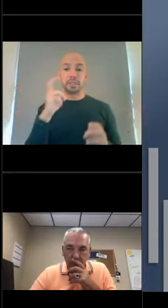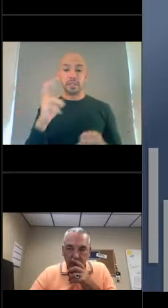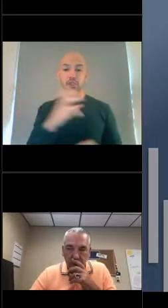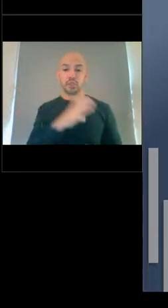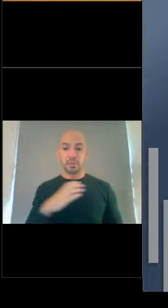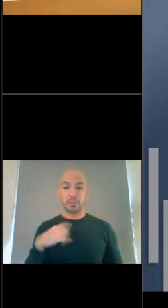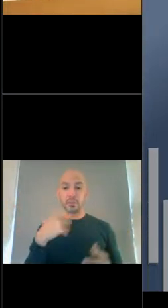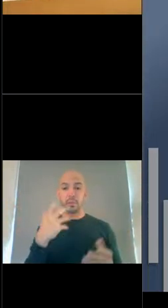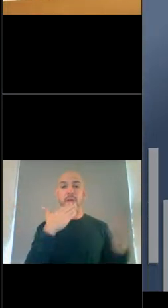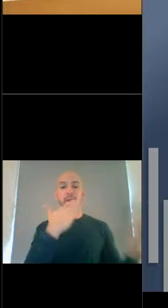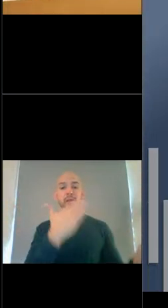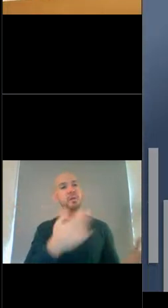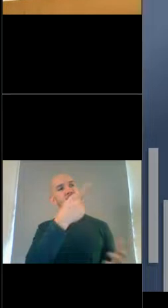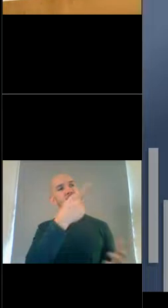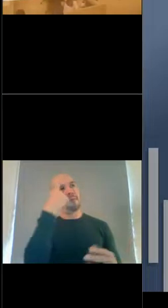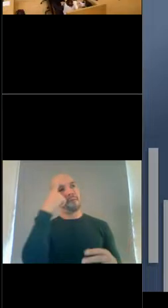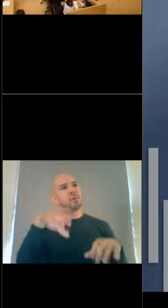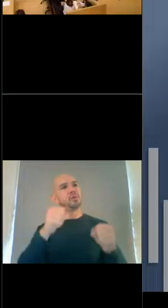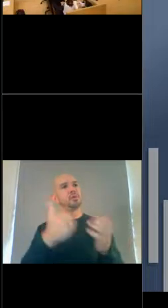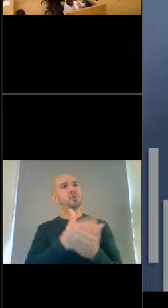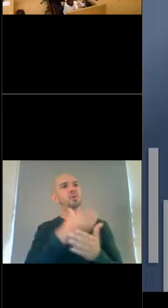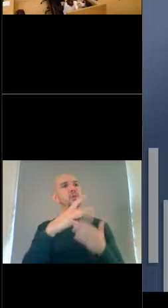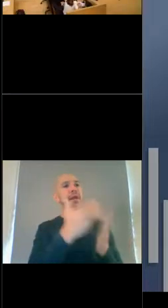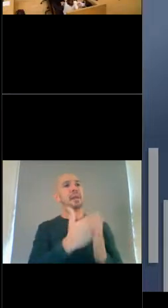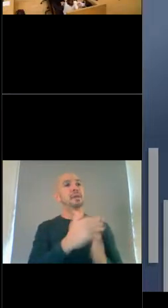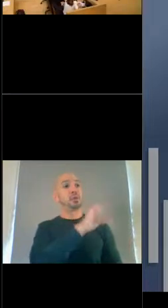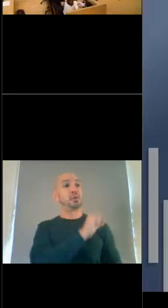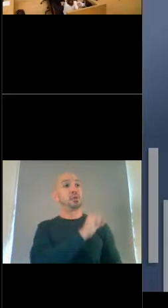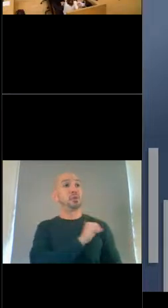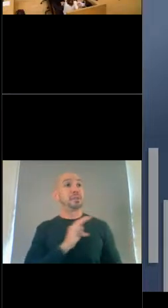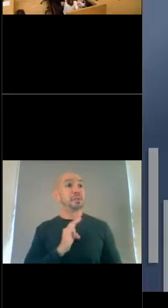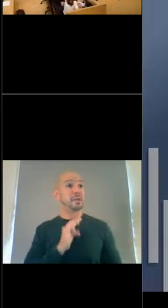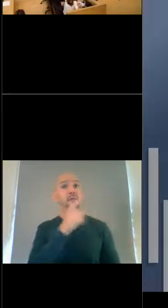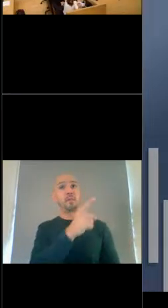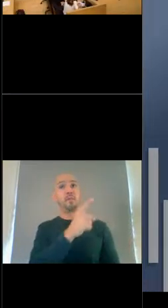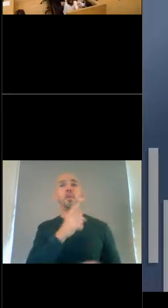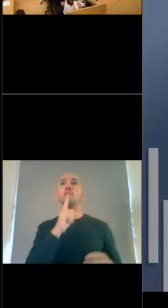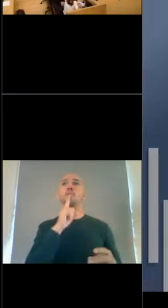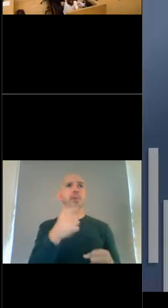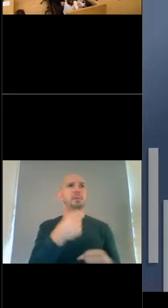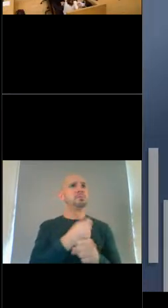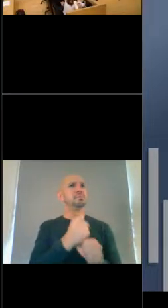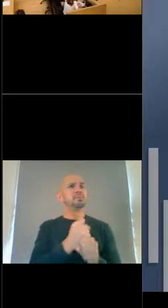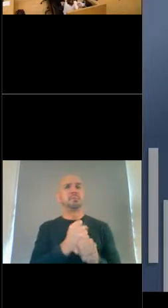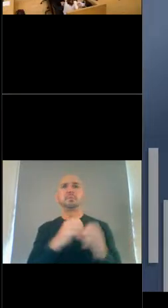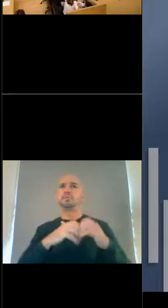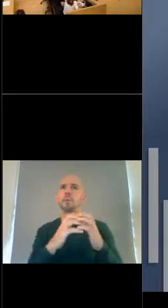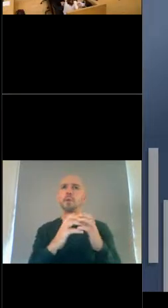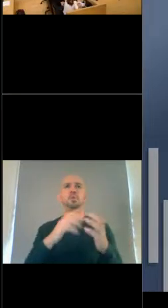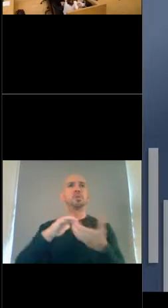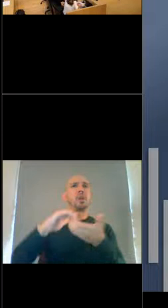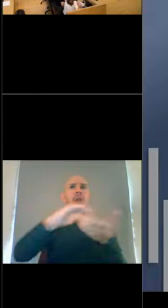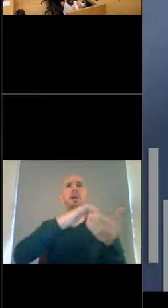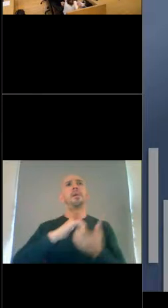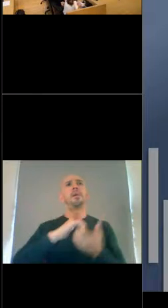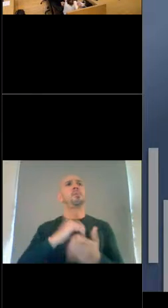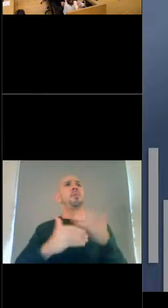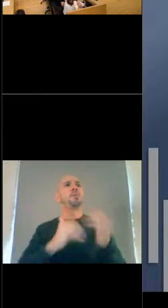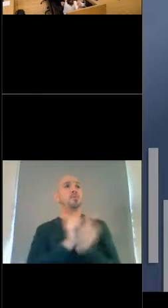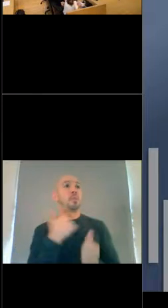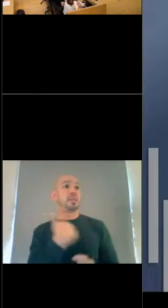guidelines that are up for adoption today your staff fostered an open and truly collaborative and transparent process with us throughout the entirety of the